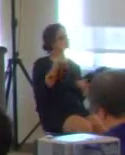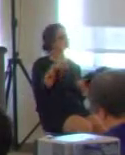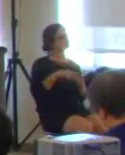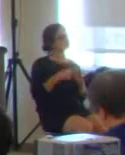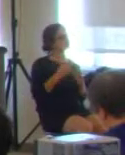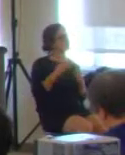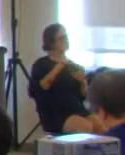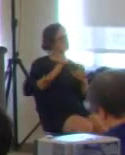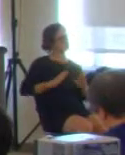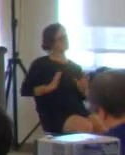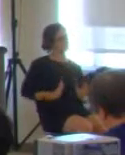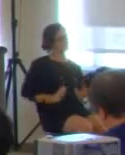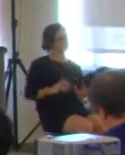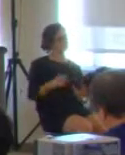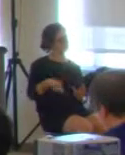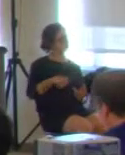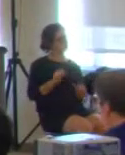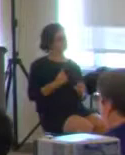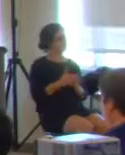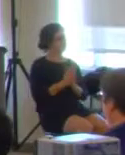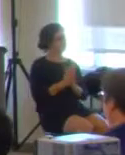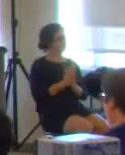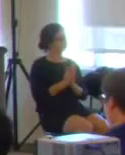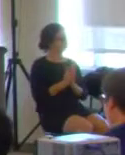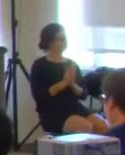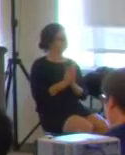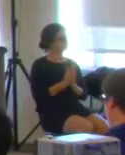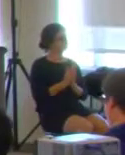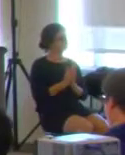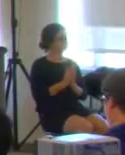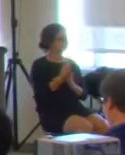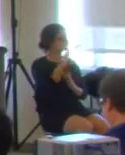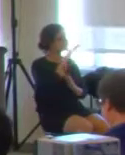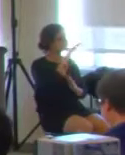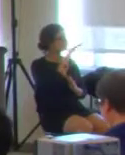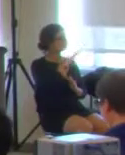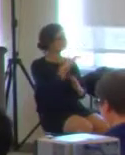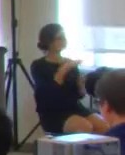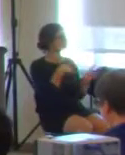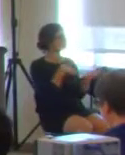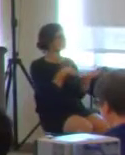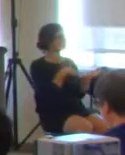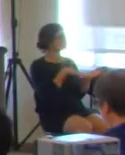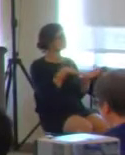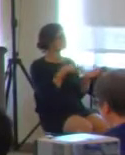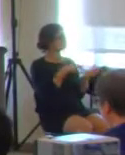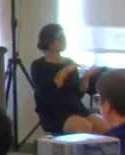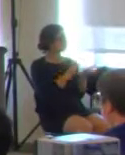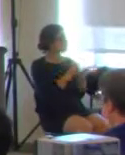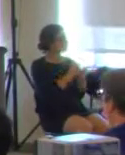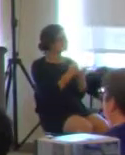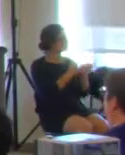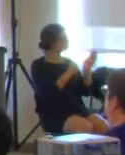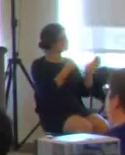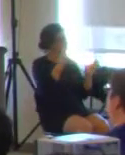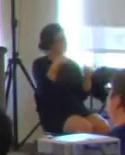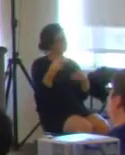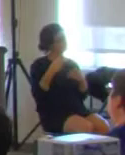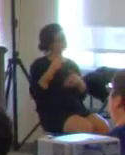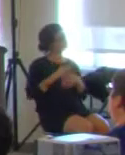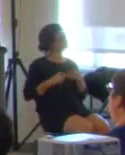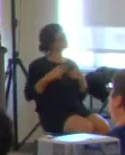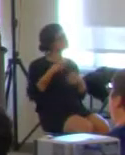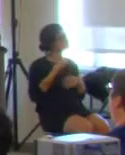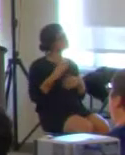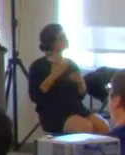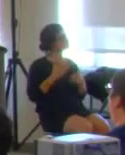consumers is that consumers can ask their clinical providers to start providing some of these vocational services if